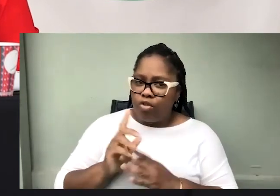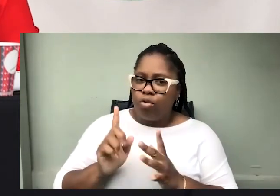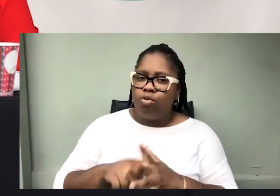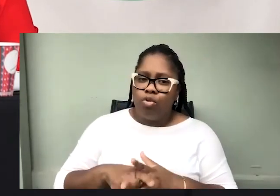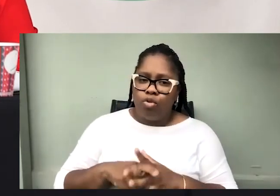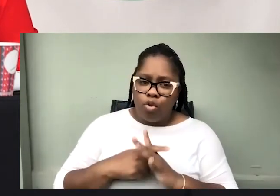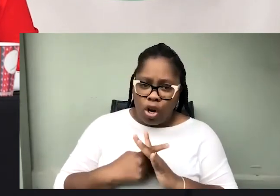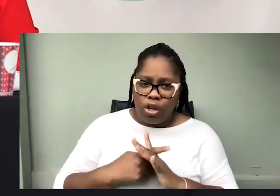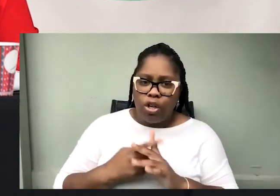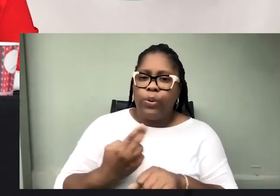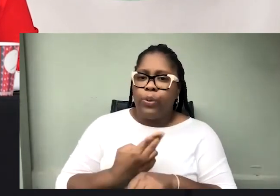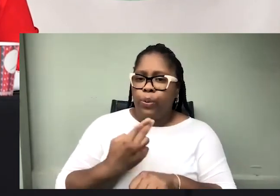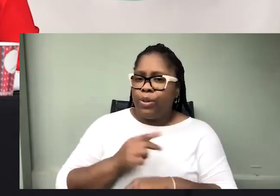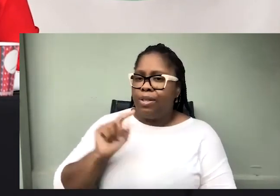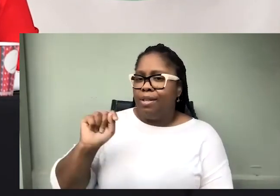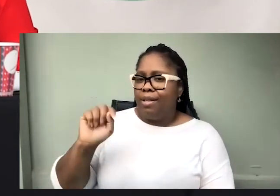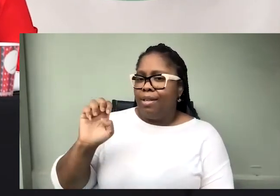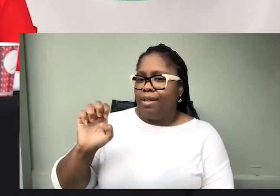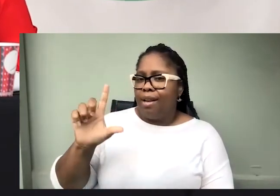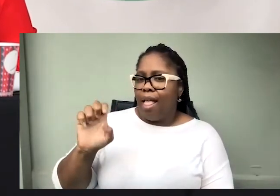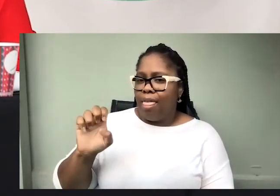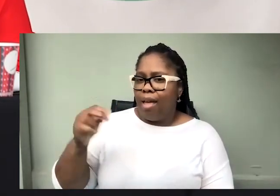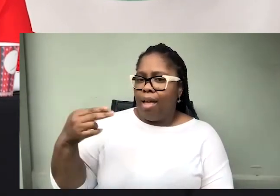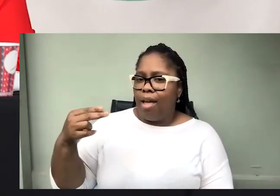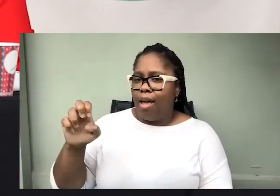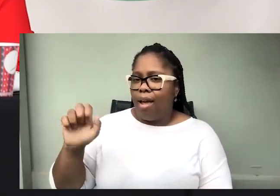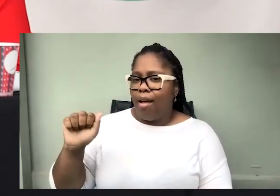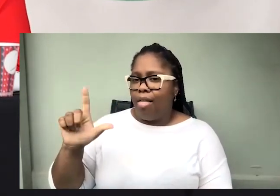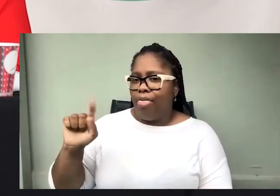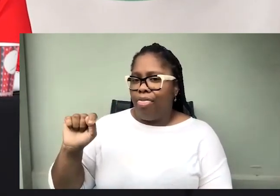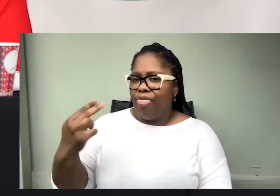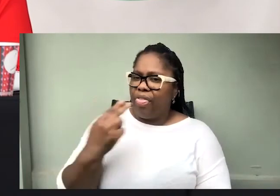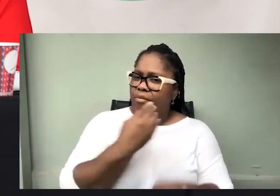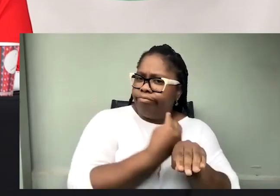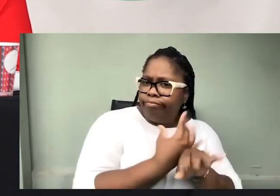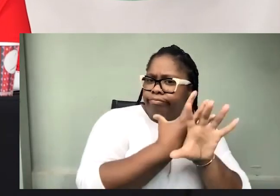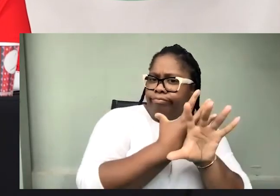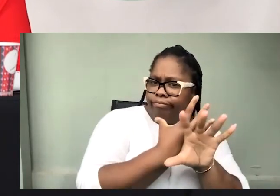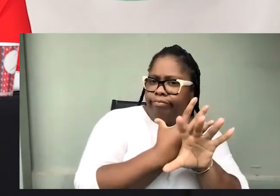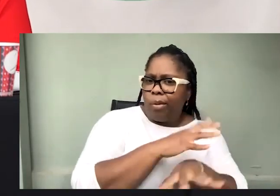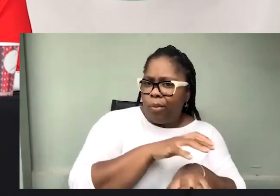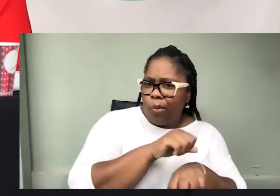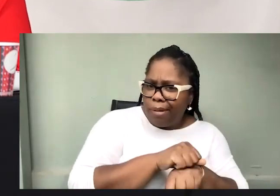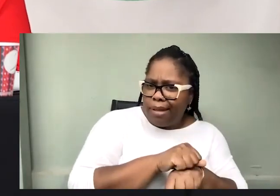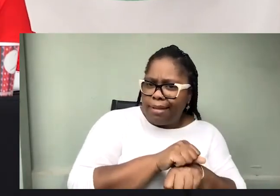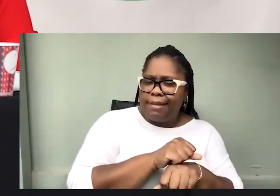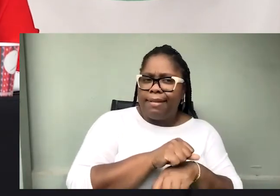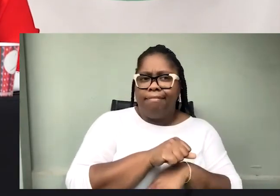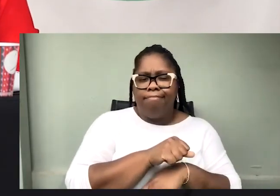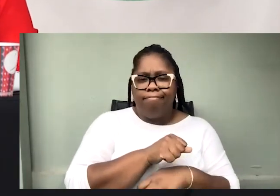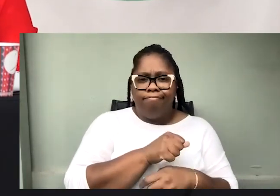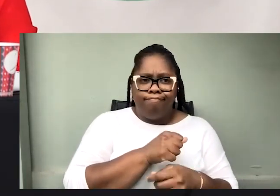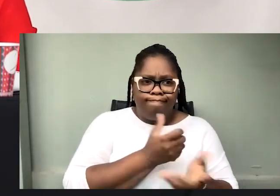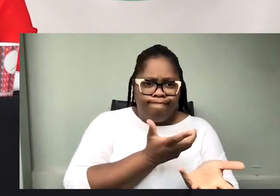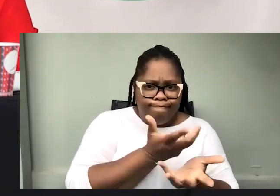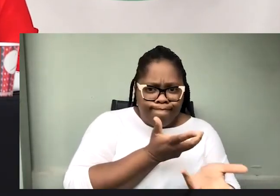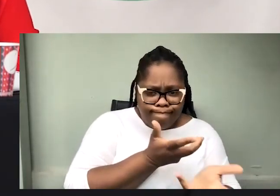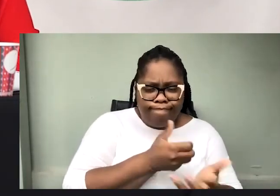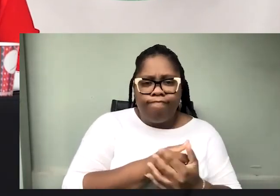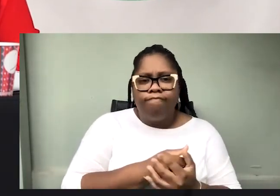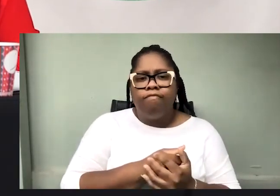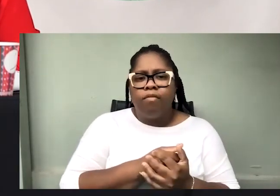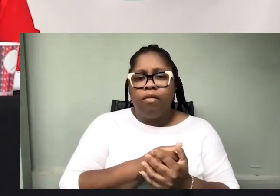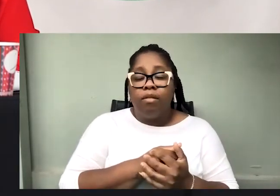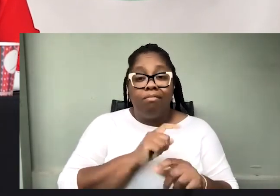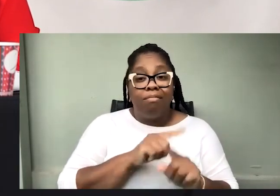to use telehealth. And there are many, many now telehealth appointments. But when you look